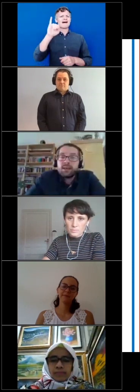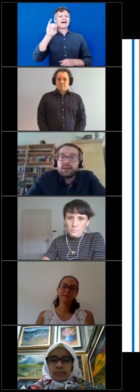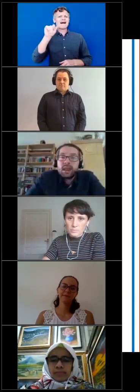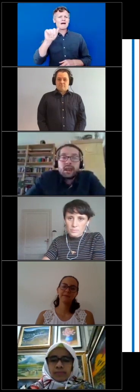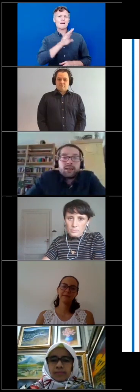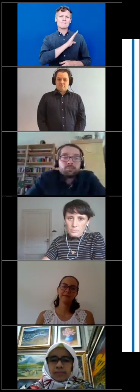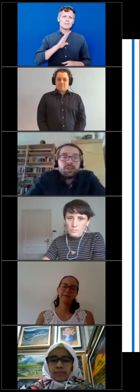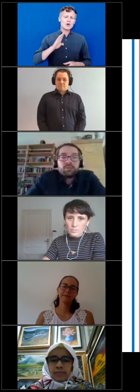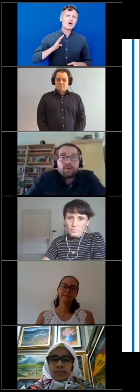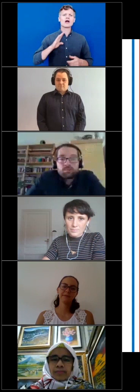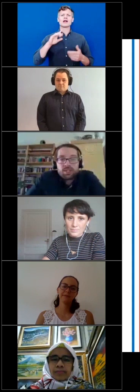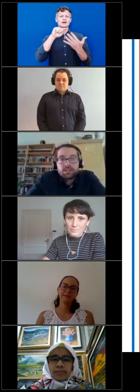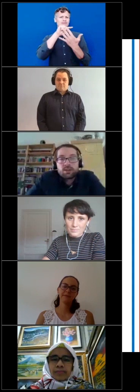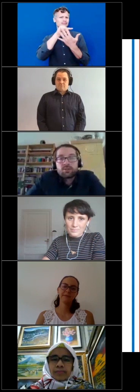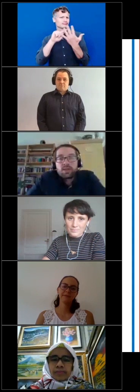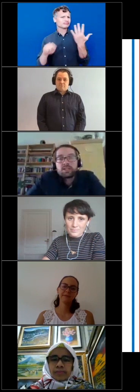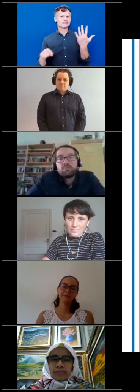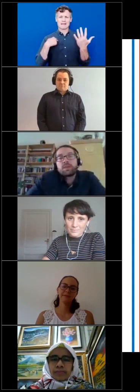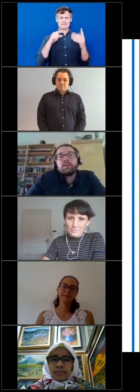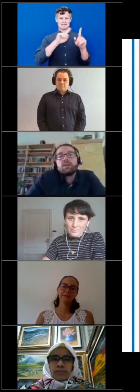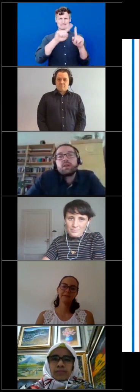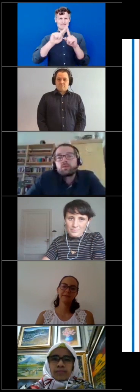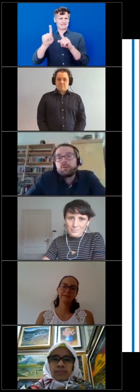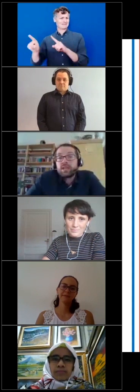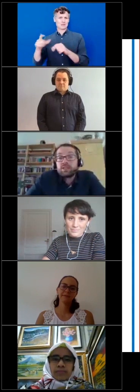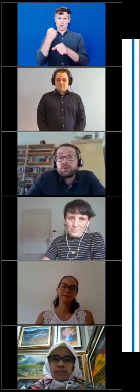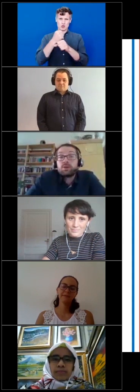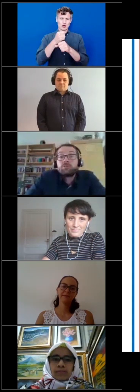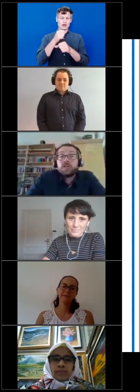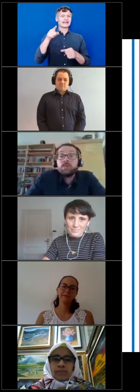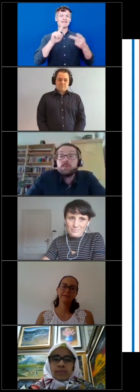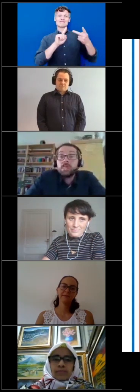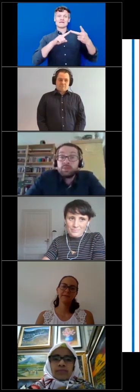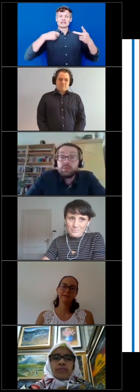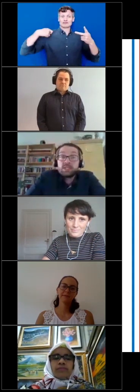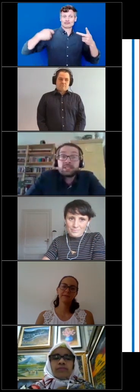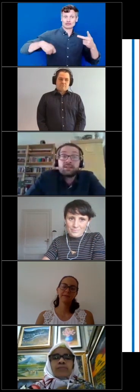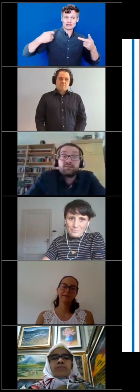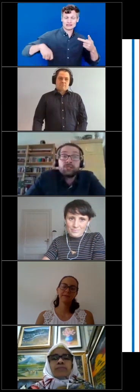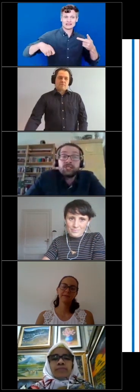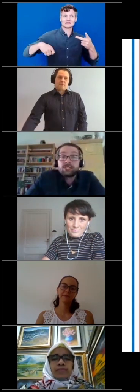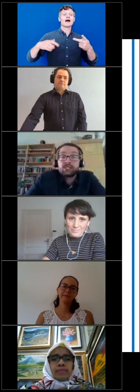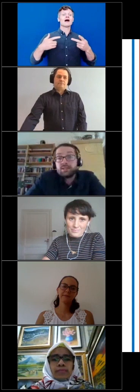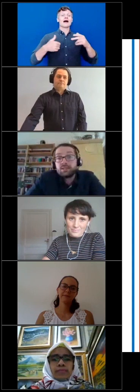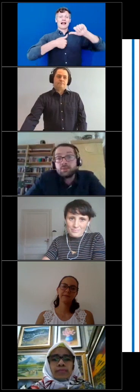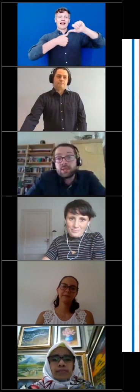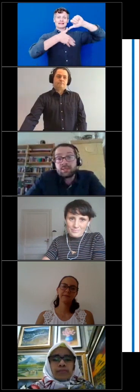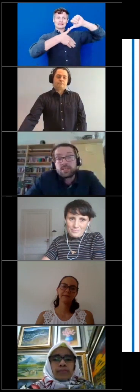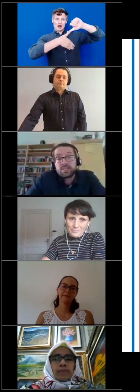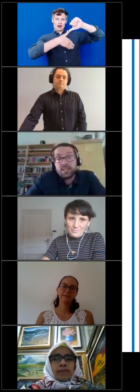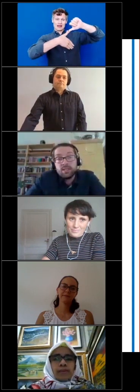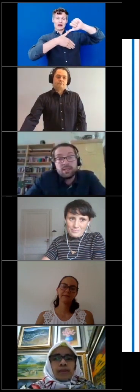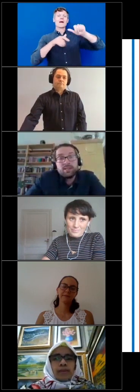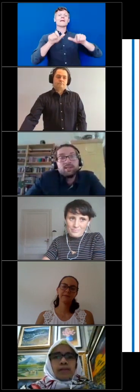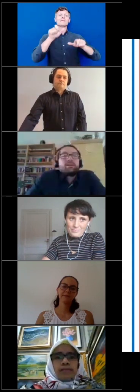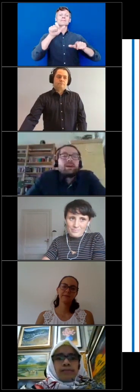his life, he has been the vice president of the Latin American and Caribbean Network of People with Disabilities and Their Families since